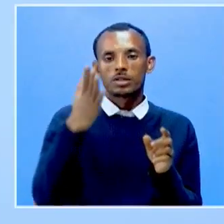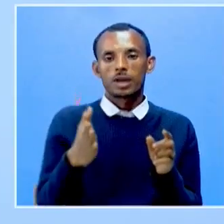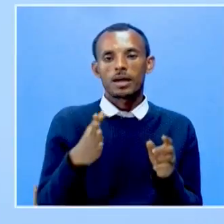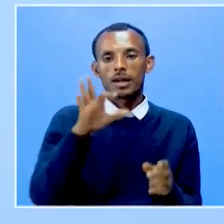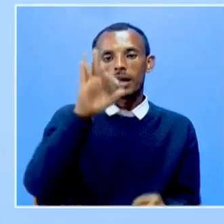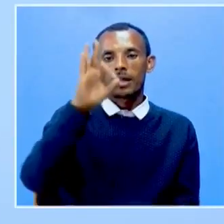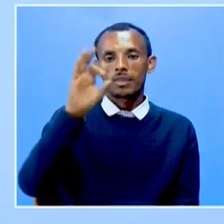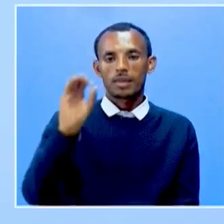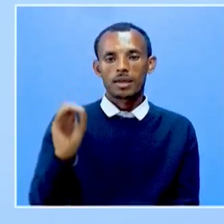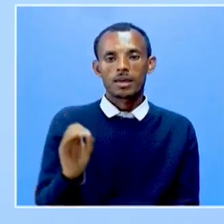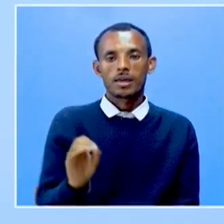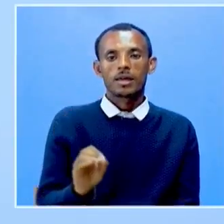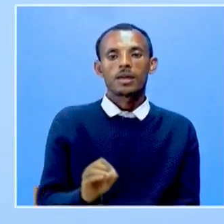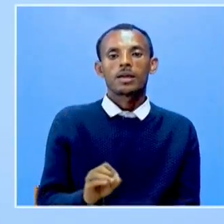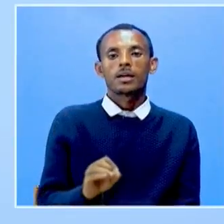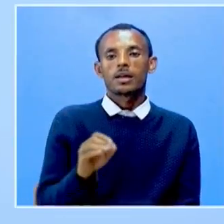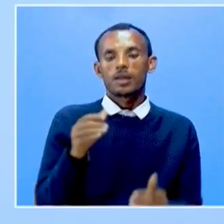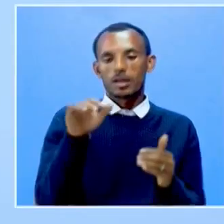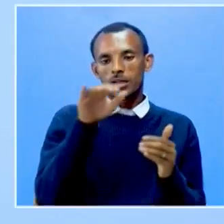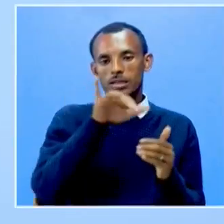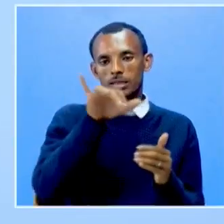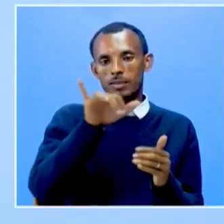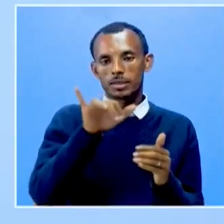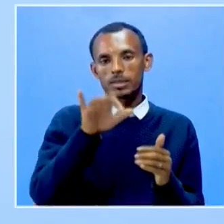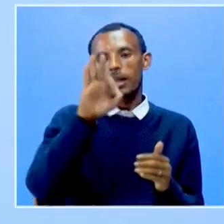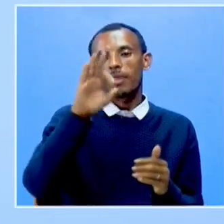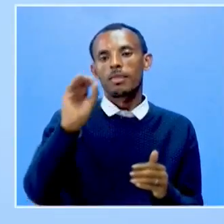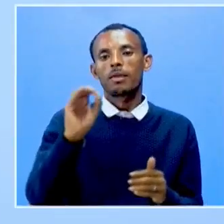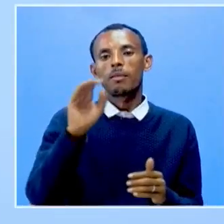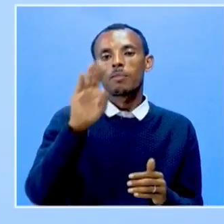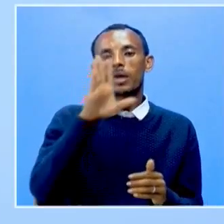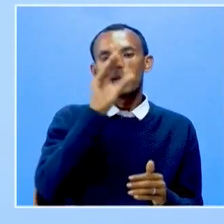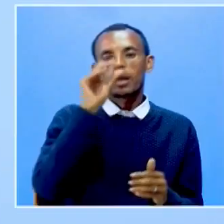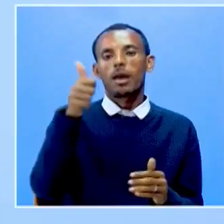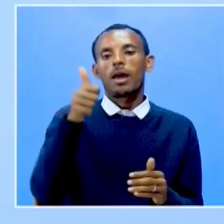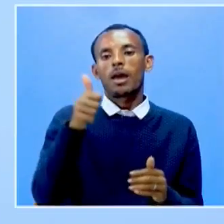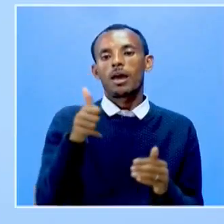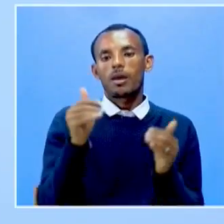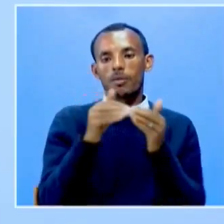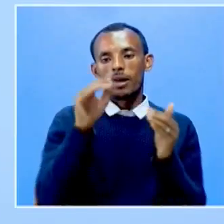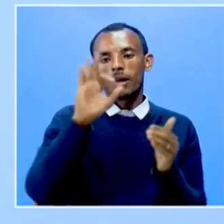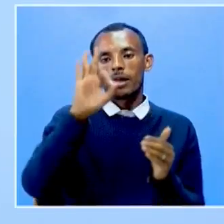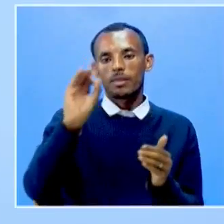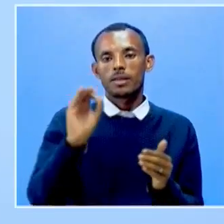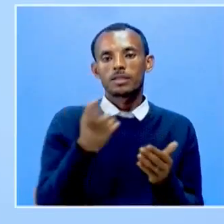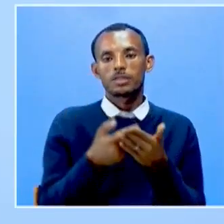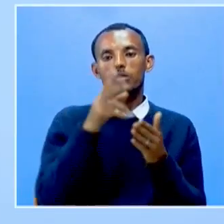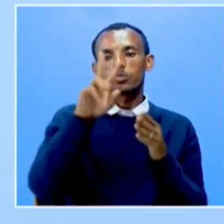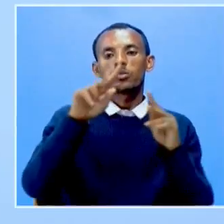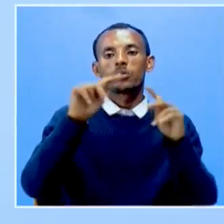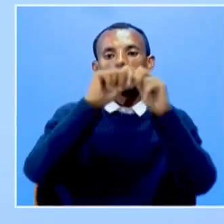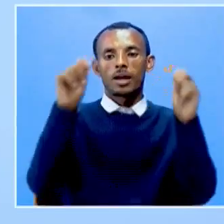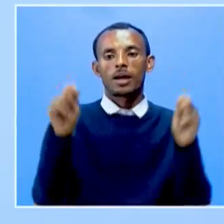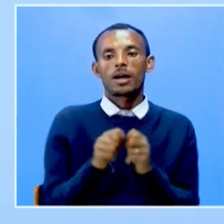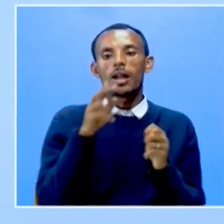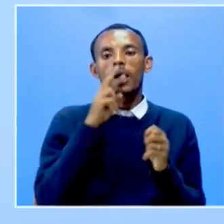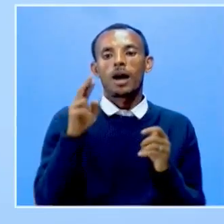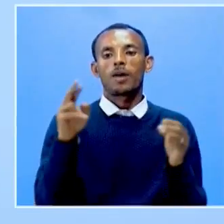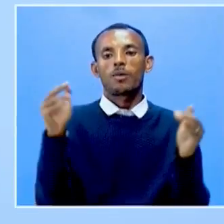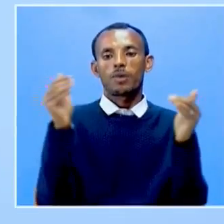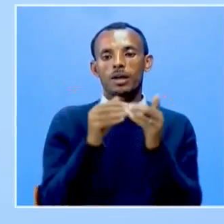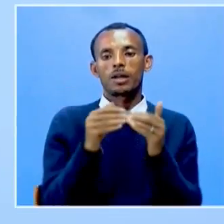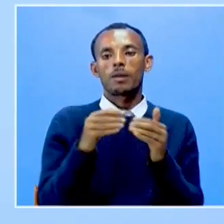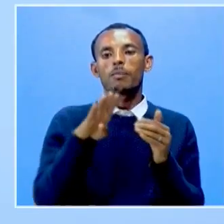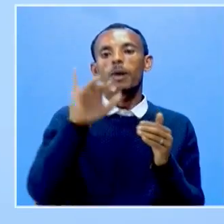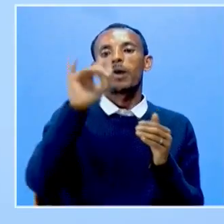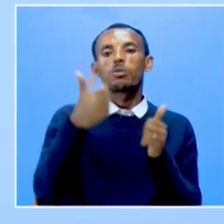90. Again, here it is 90. Therefore, these two triangles are congruent by which